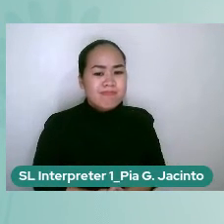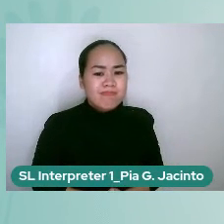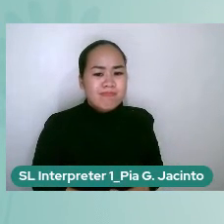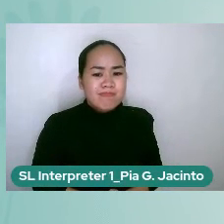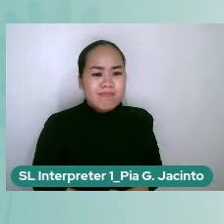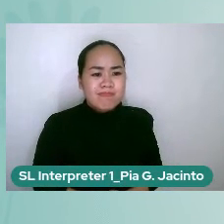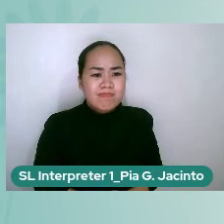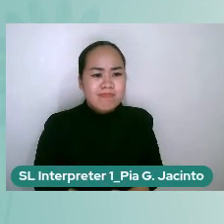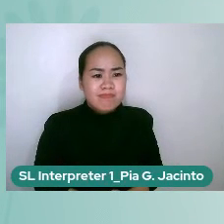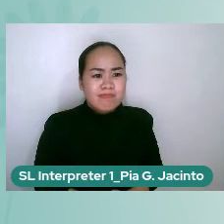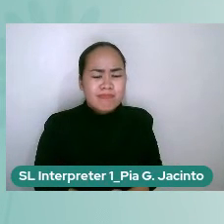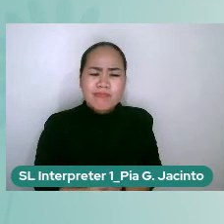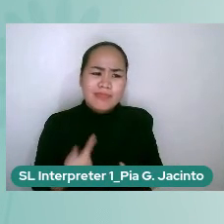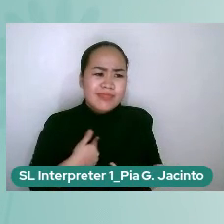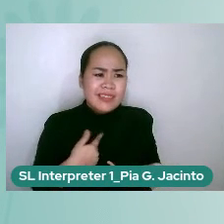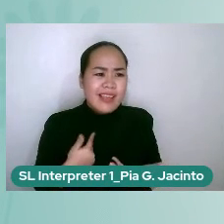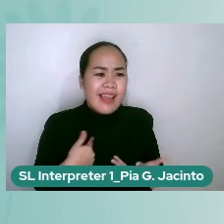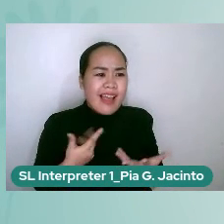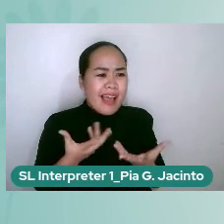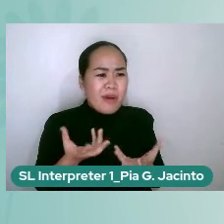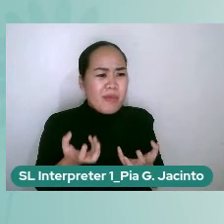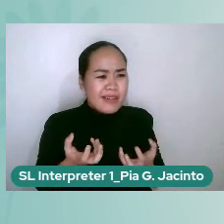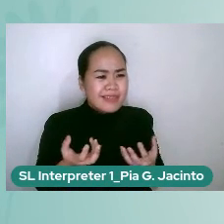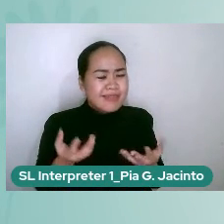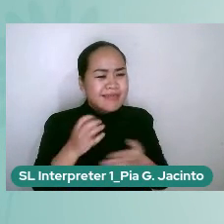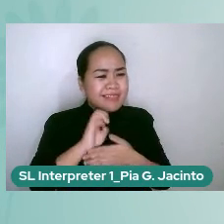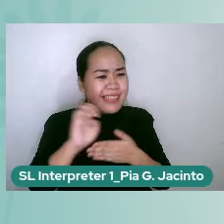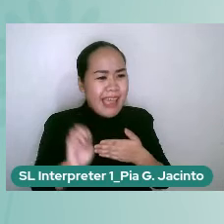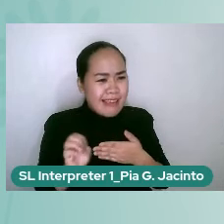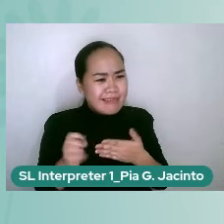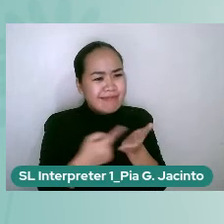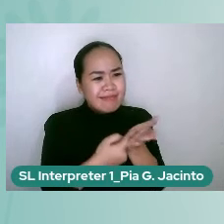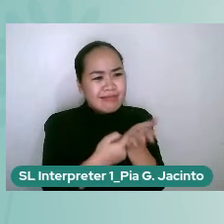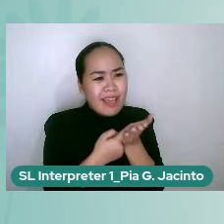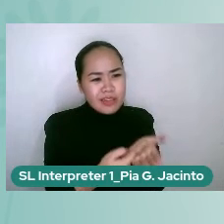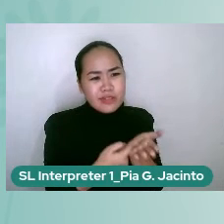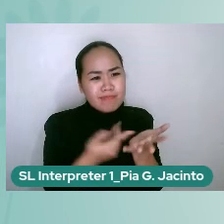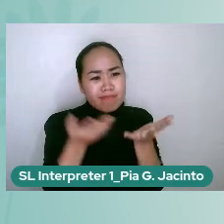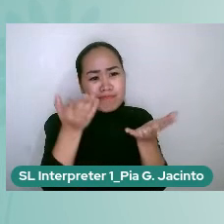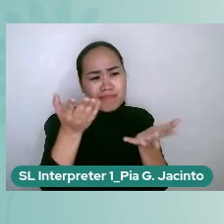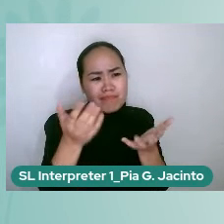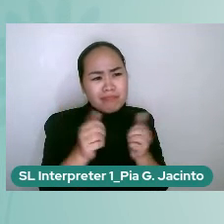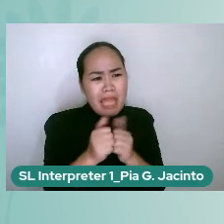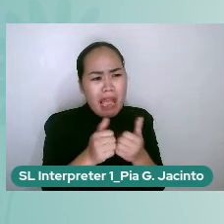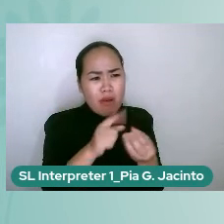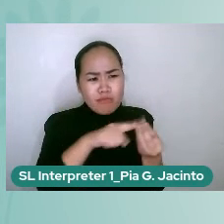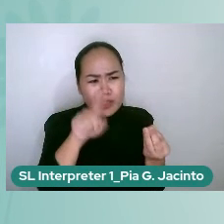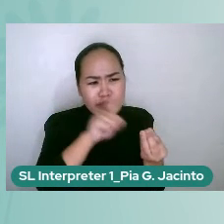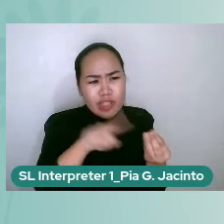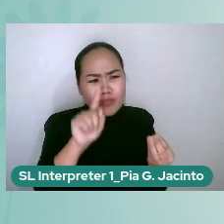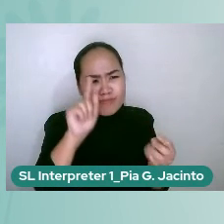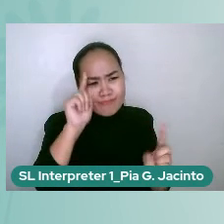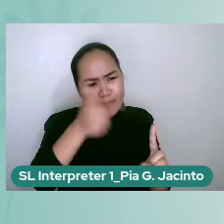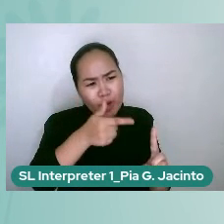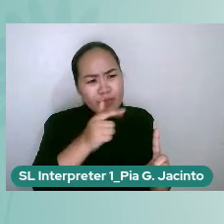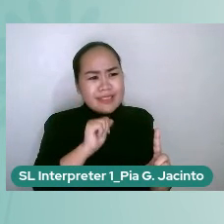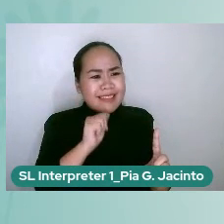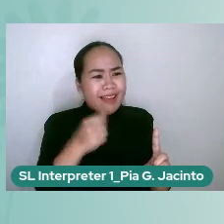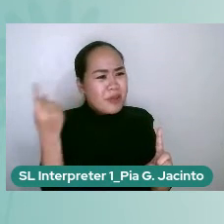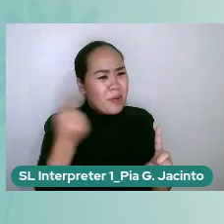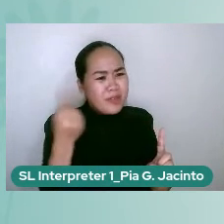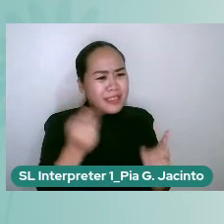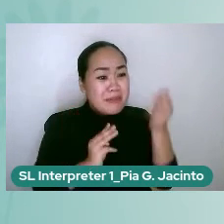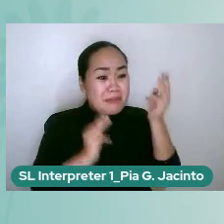So I'd like to end by saying this, and we can have a discussion. The elimination targets, not just in Malaysia, but in